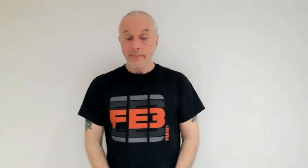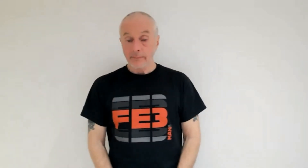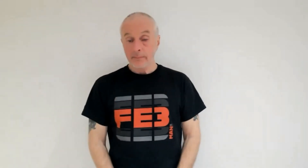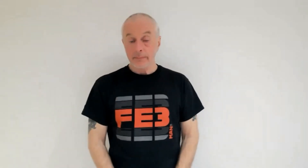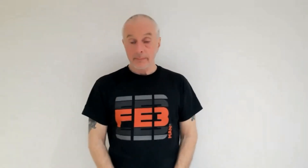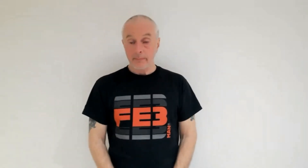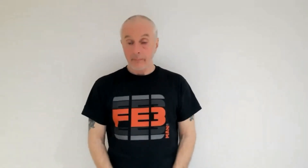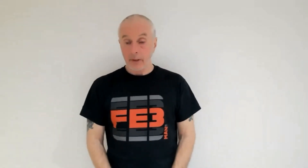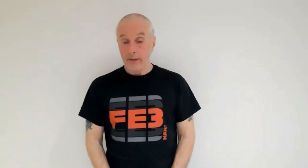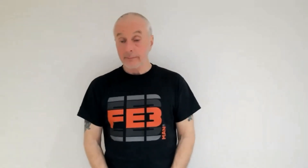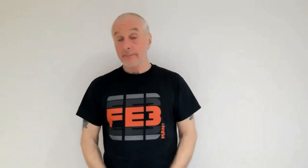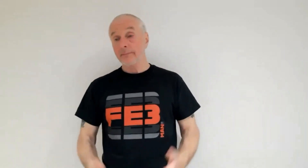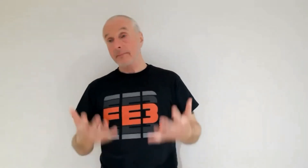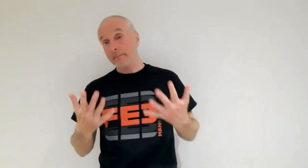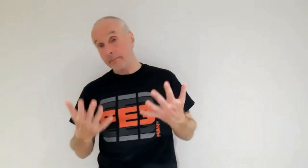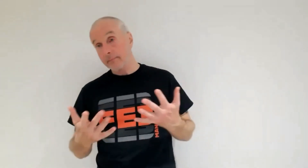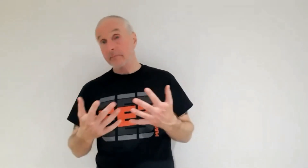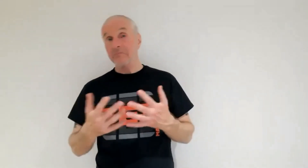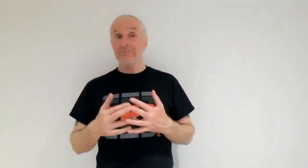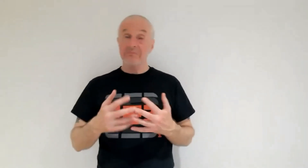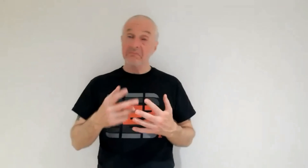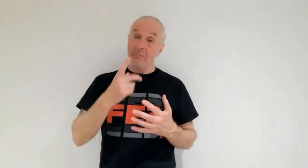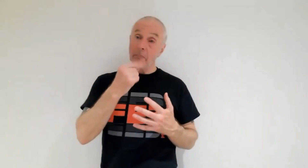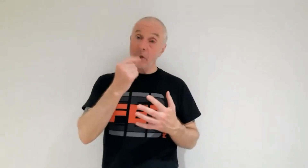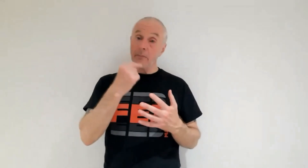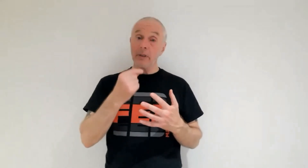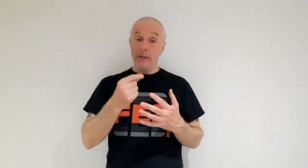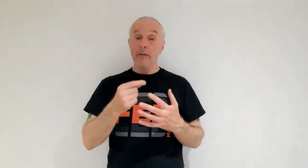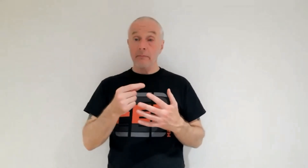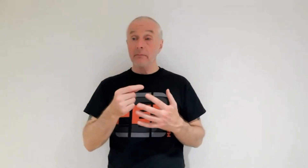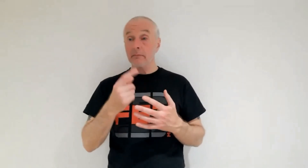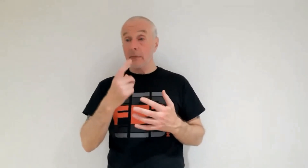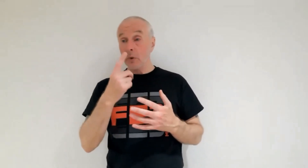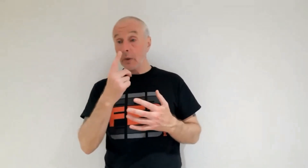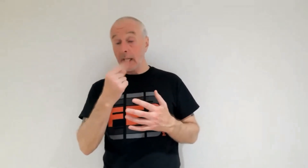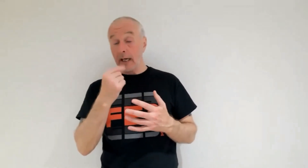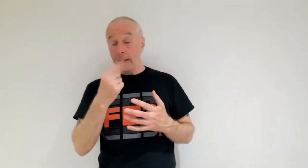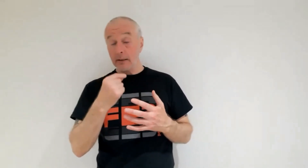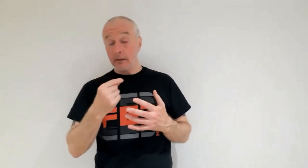So technically, yes, but I suppose like anything,